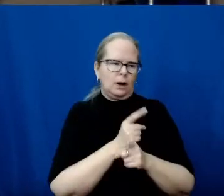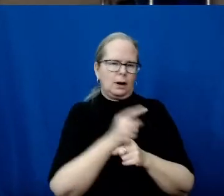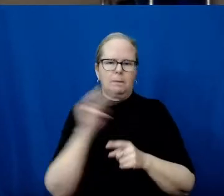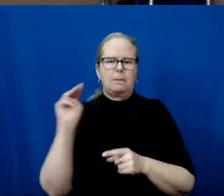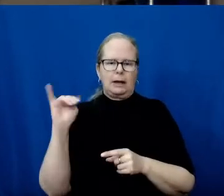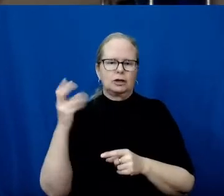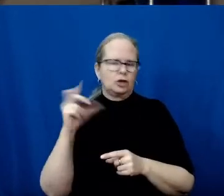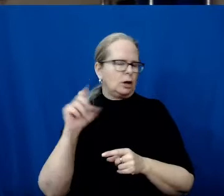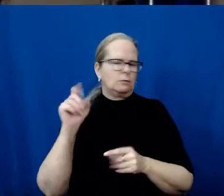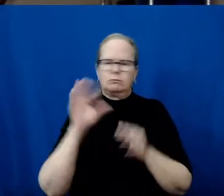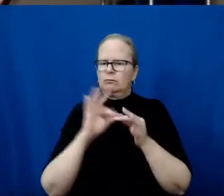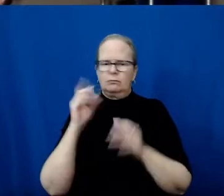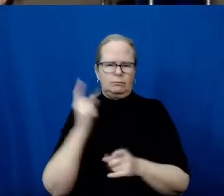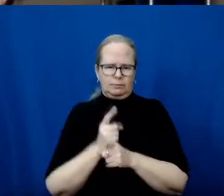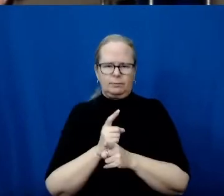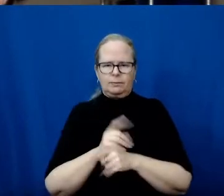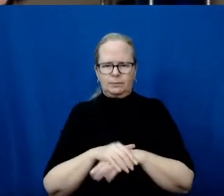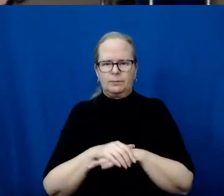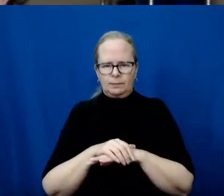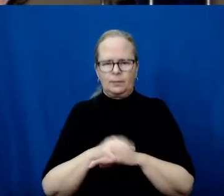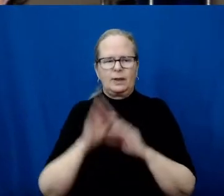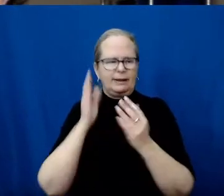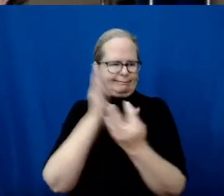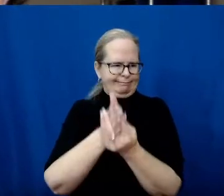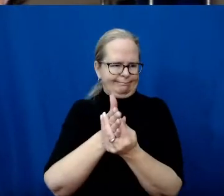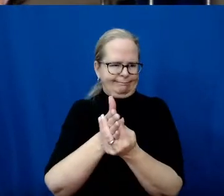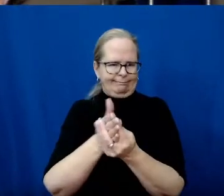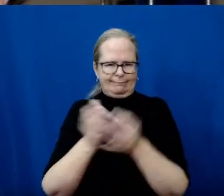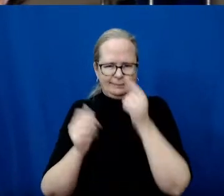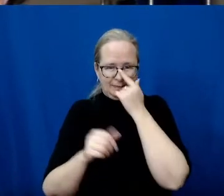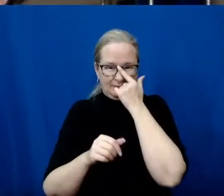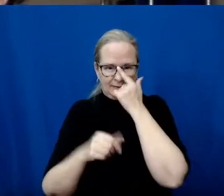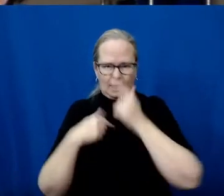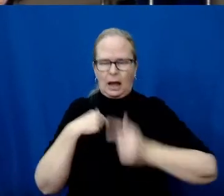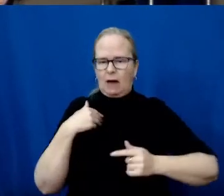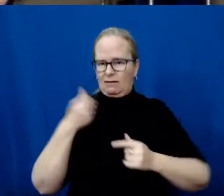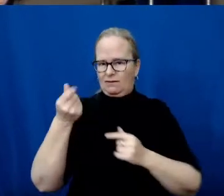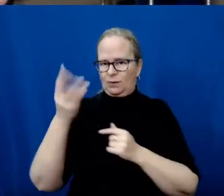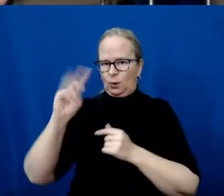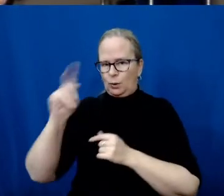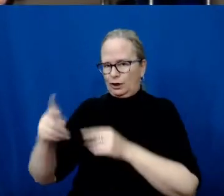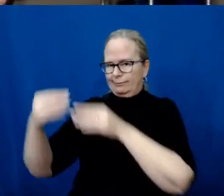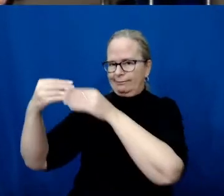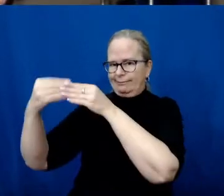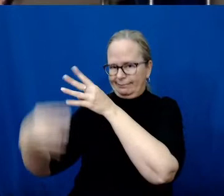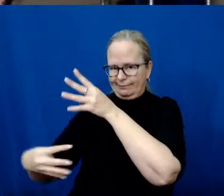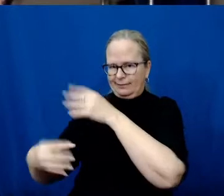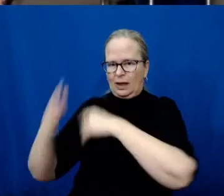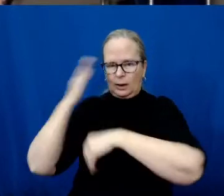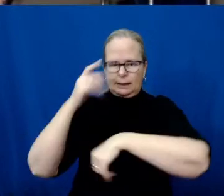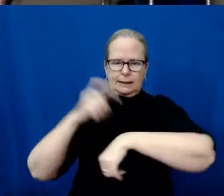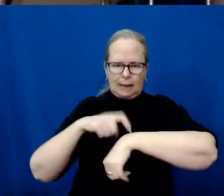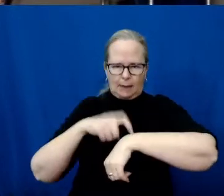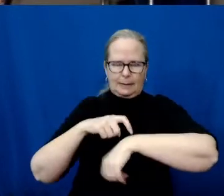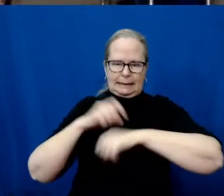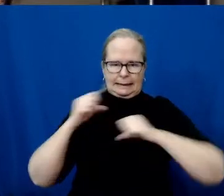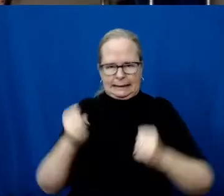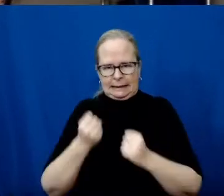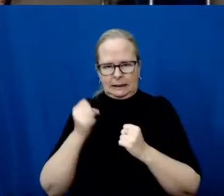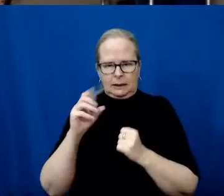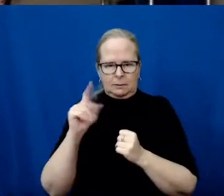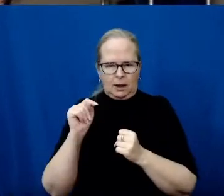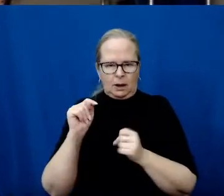as a couple of my own. Now, Robert, obviously we are going to be tweeting out the website with all of the schematics on it. What